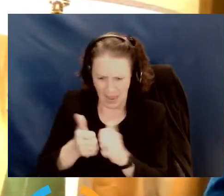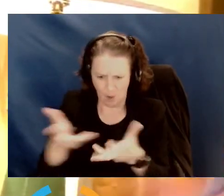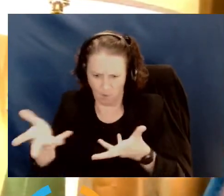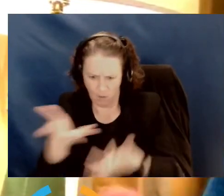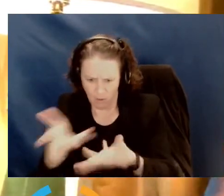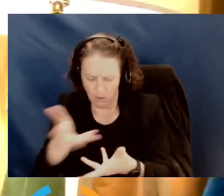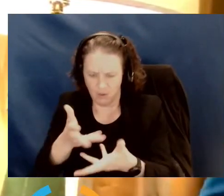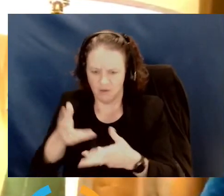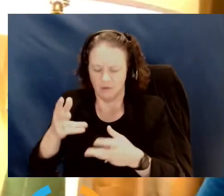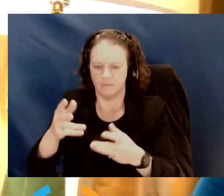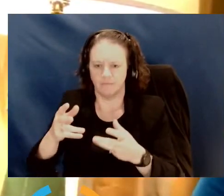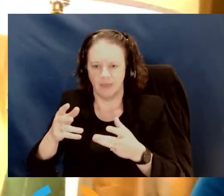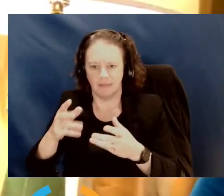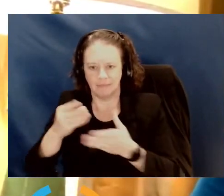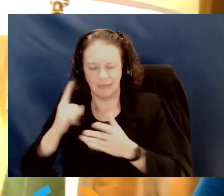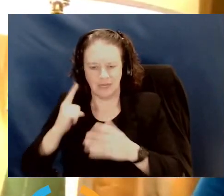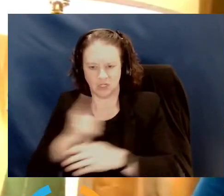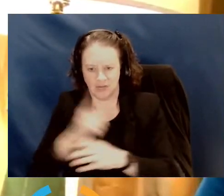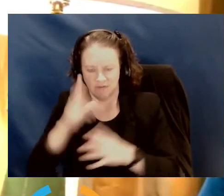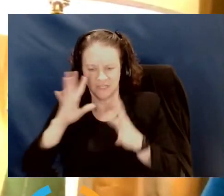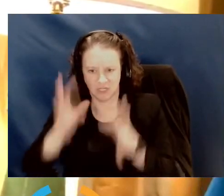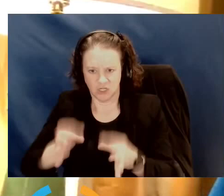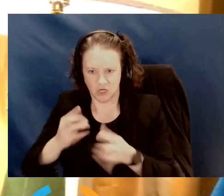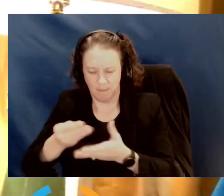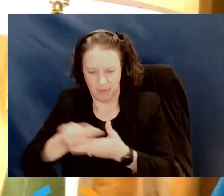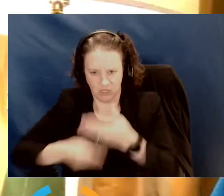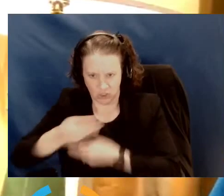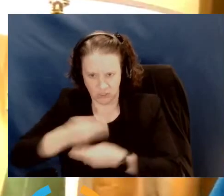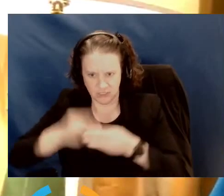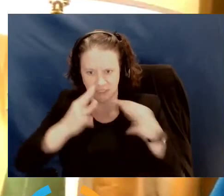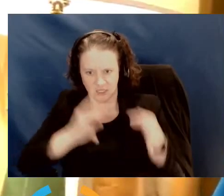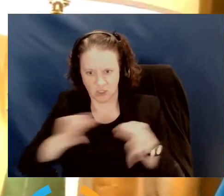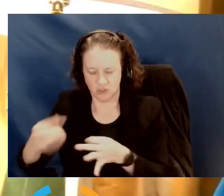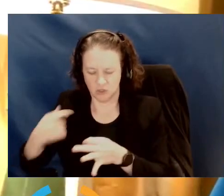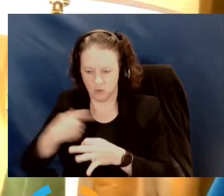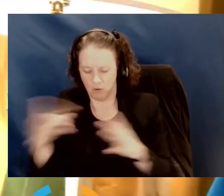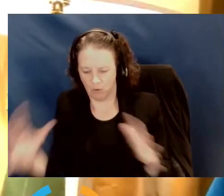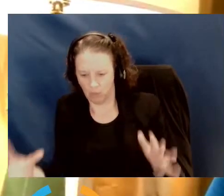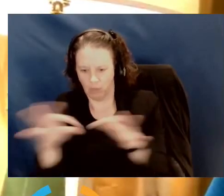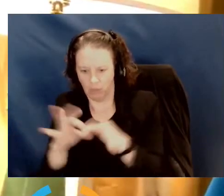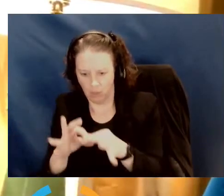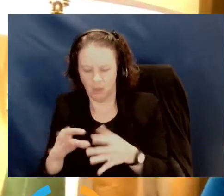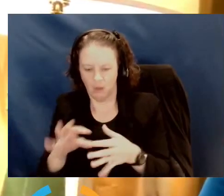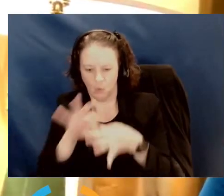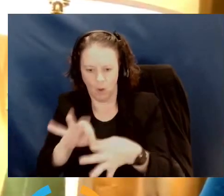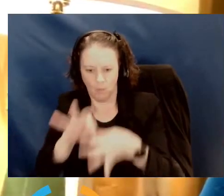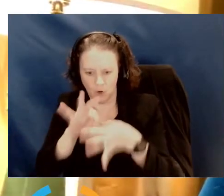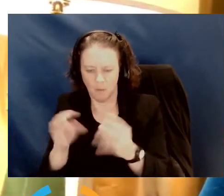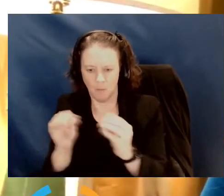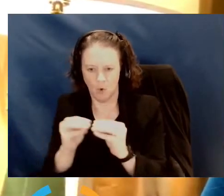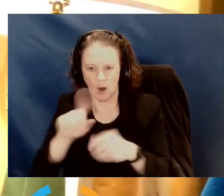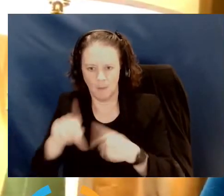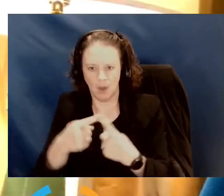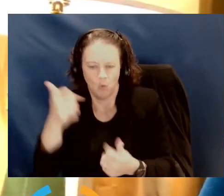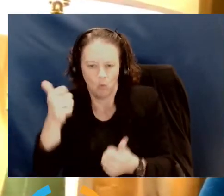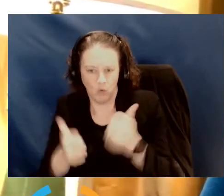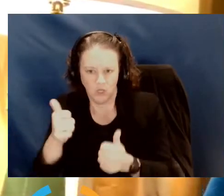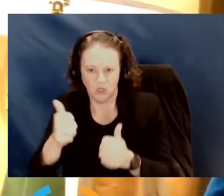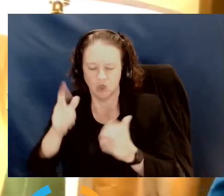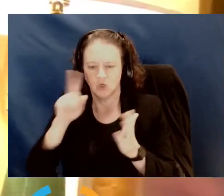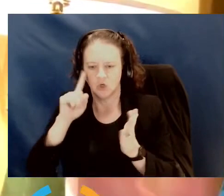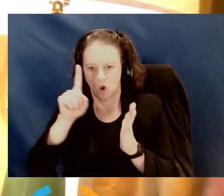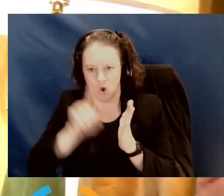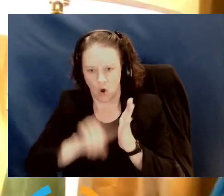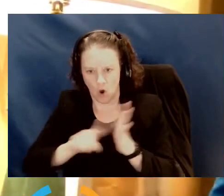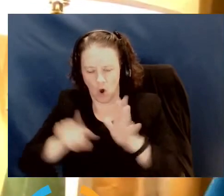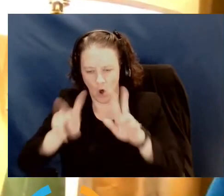there's this, we're bridging the gap and cooperating more on what audits need to be made. The chairs,